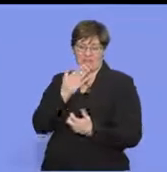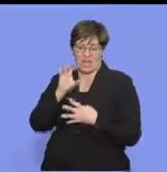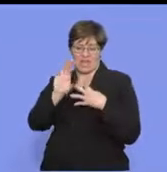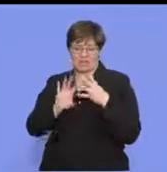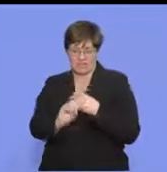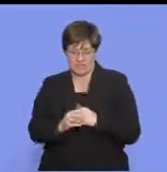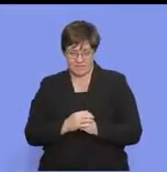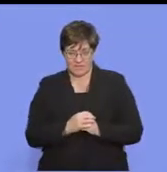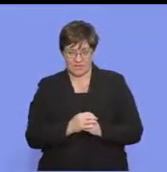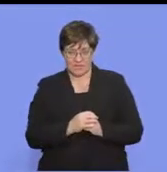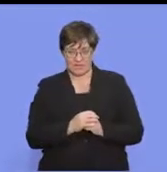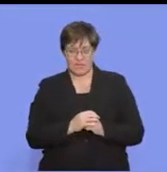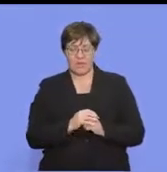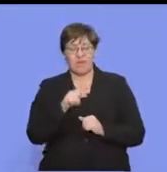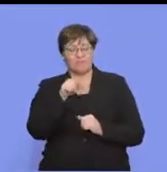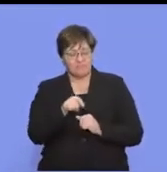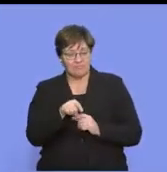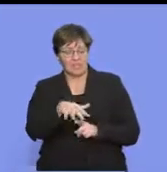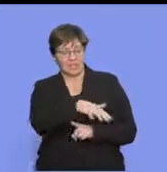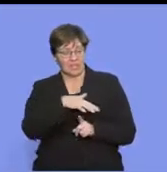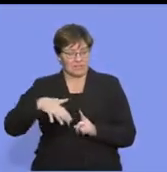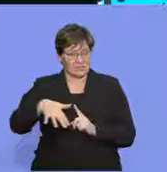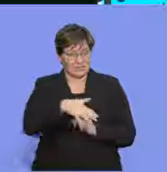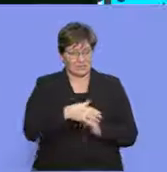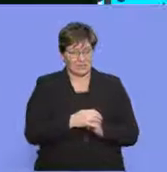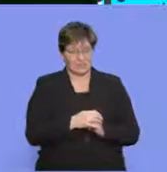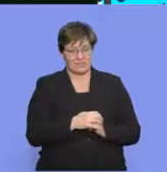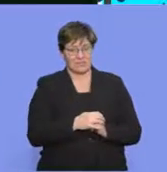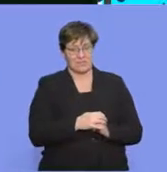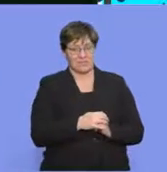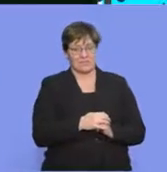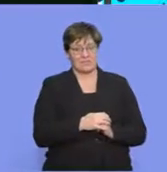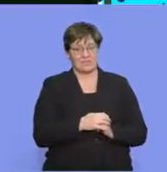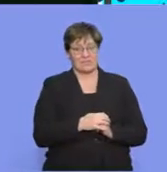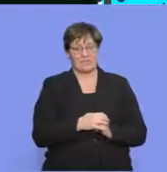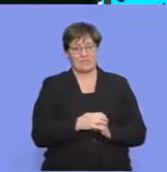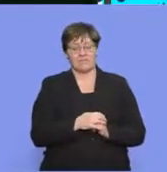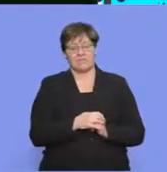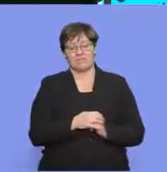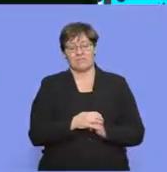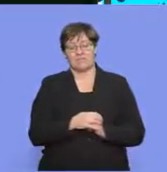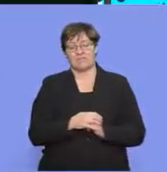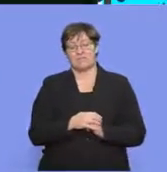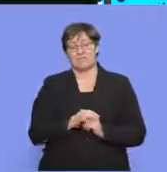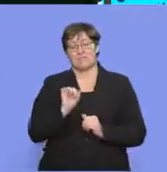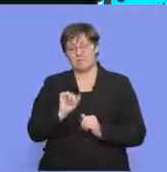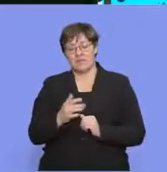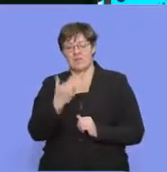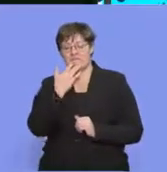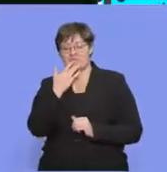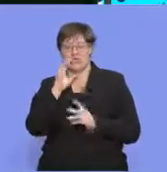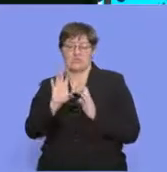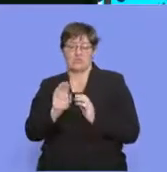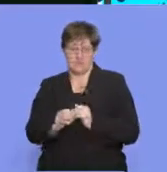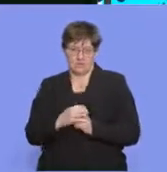favorable characteristic, because in that set of circumstances or those environmental conditions, that then is the